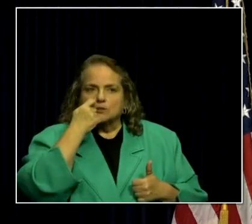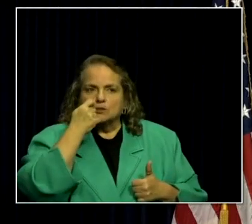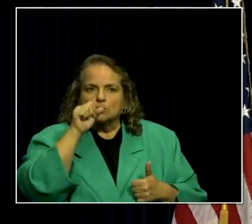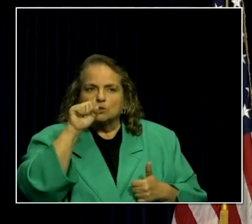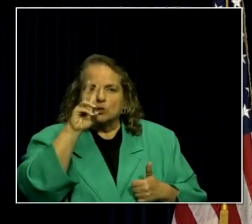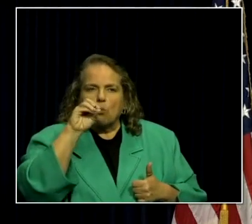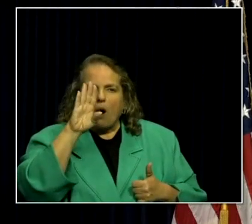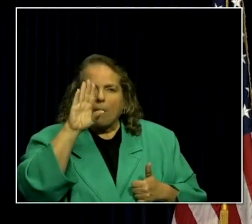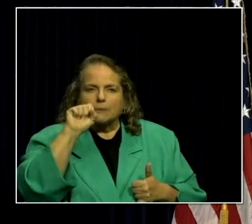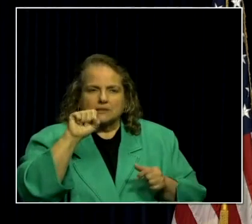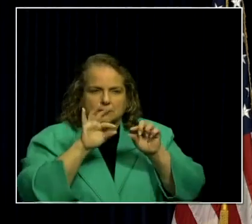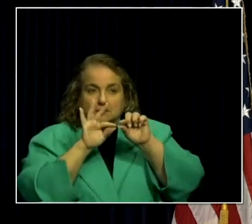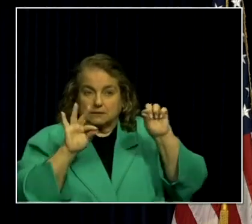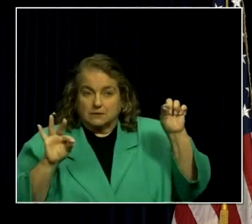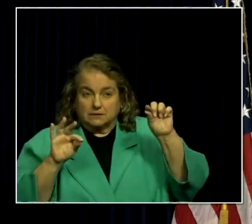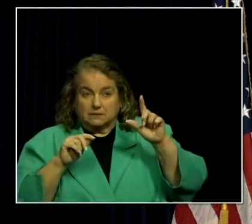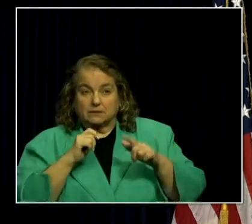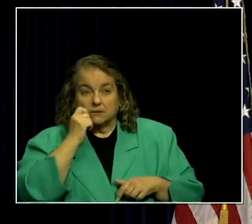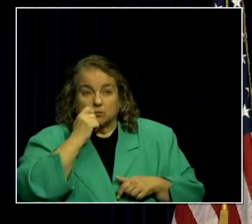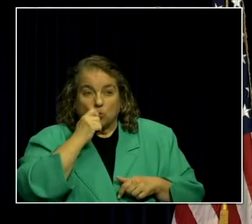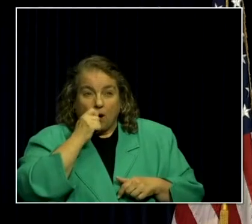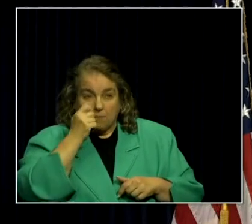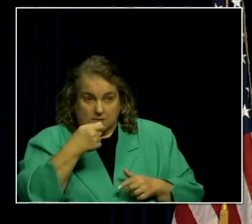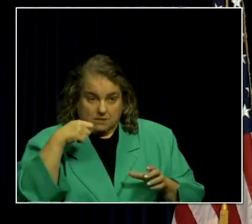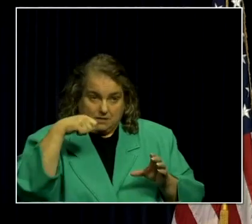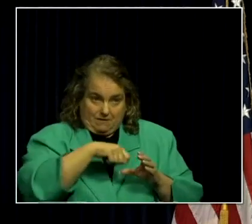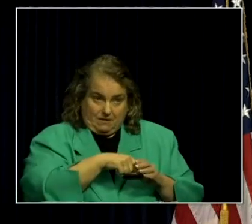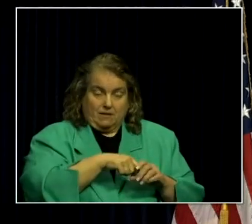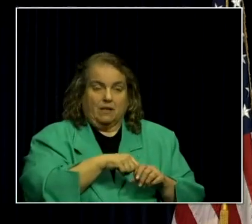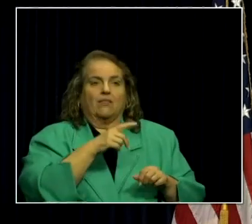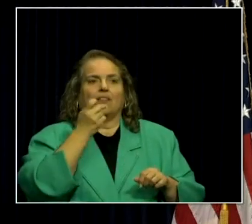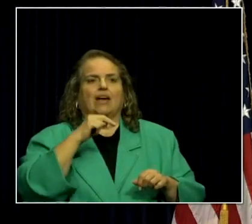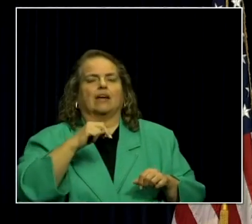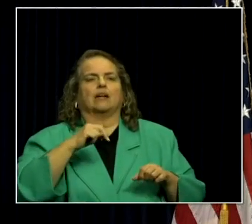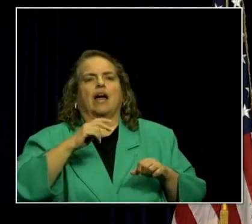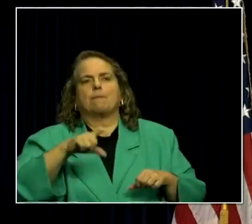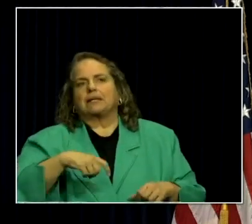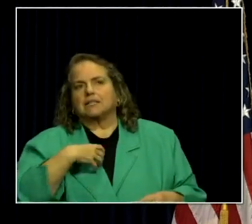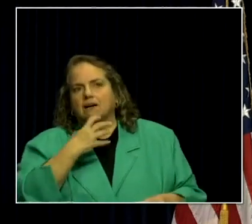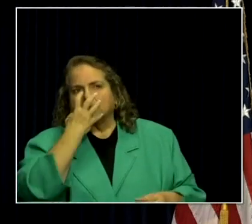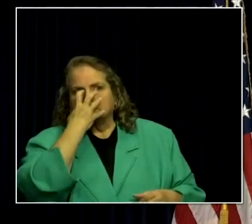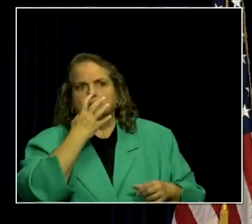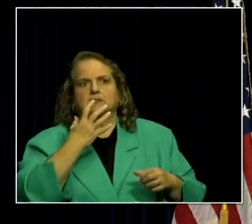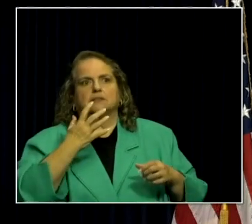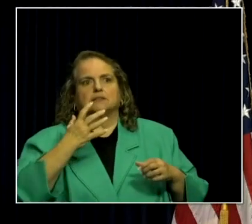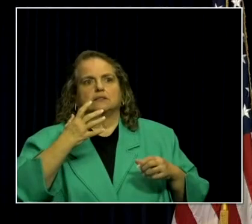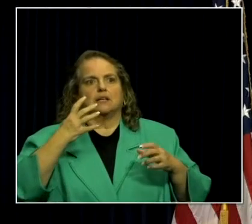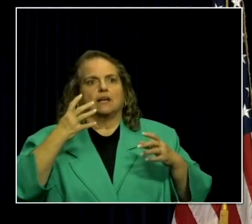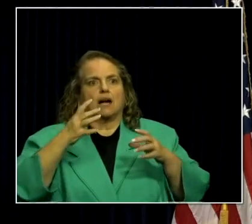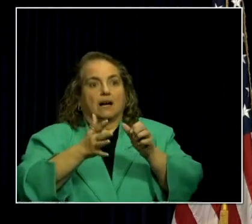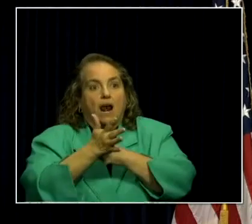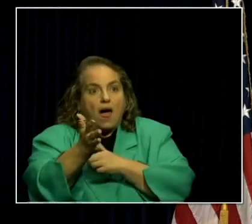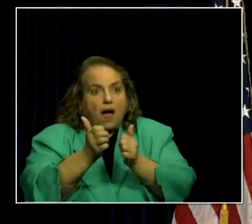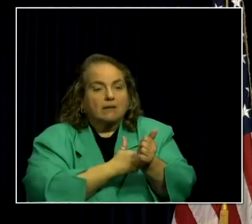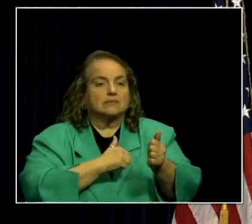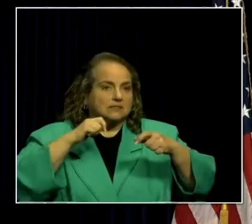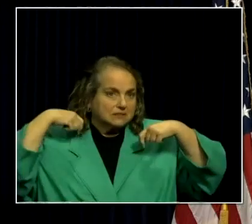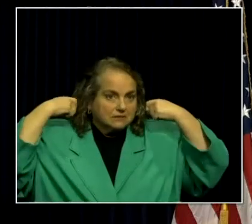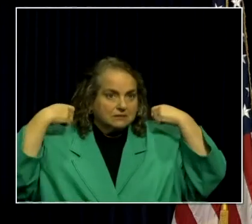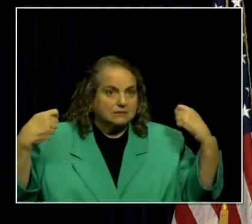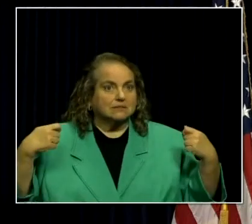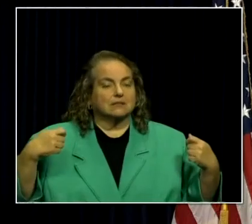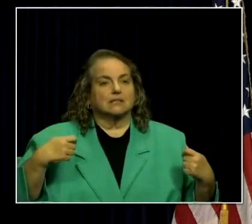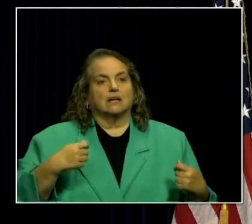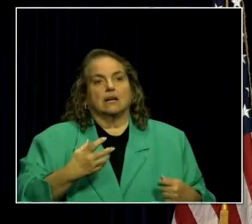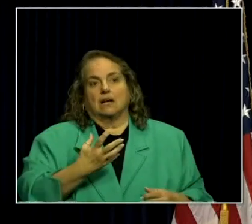takes to do the test. And then you have to have the personal protective equipment for the person to do the test. That is preferably the medical